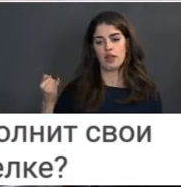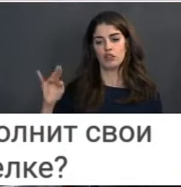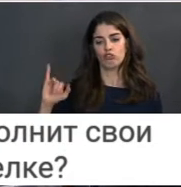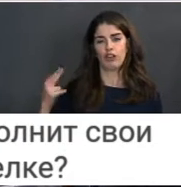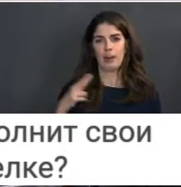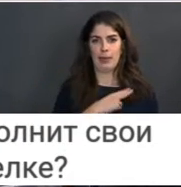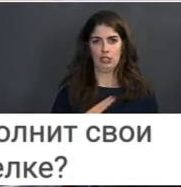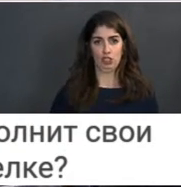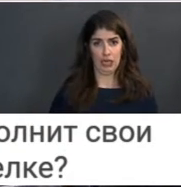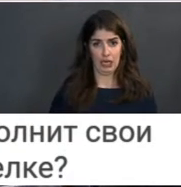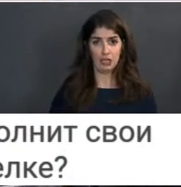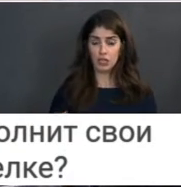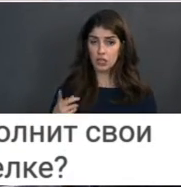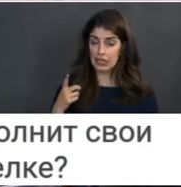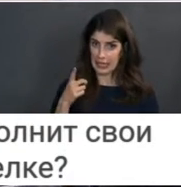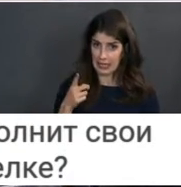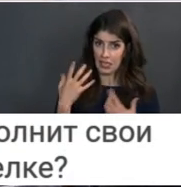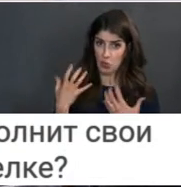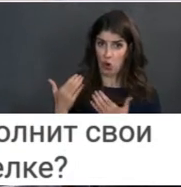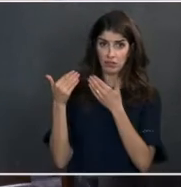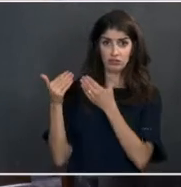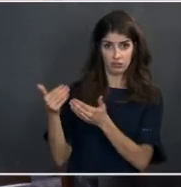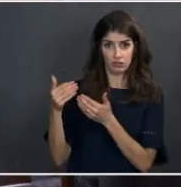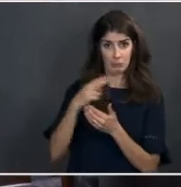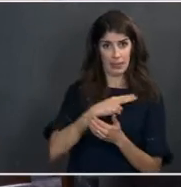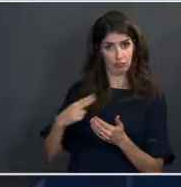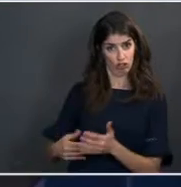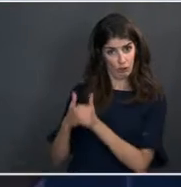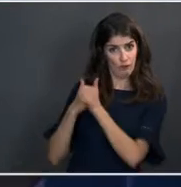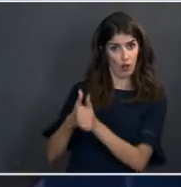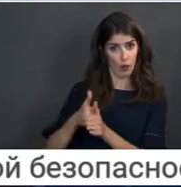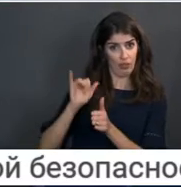he expect China to meet its commitments under that deal?